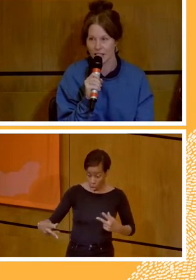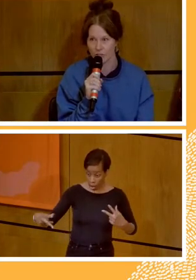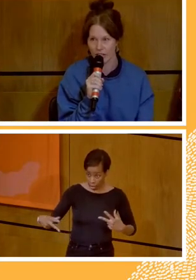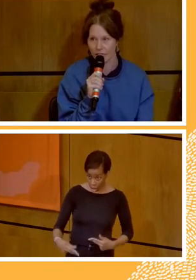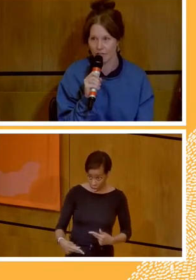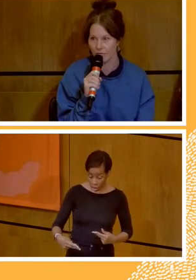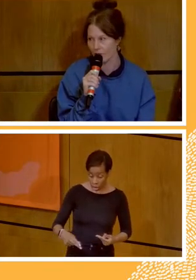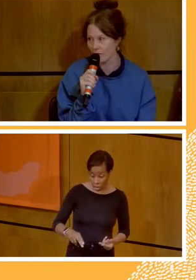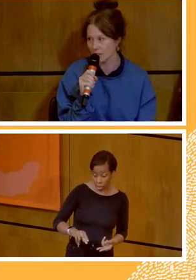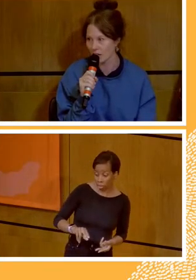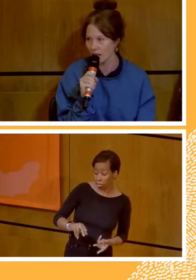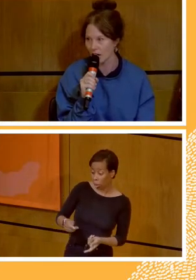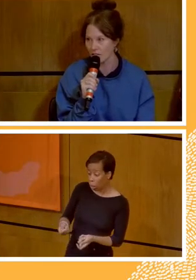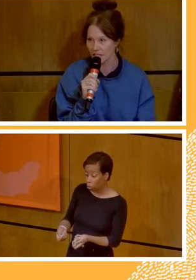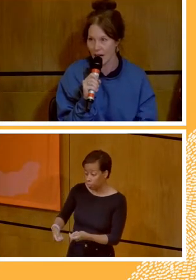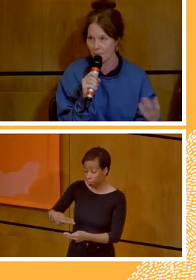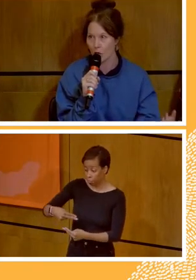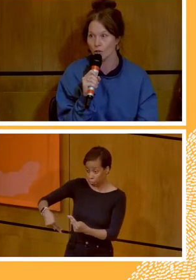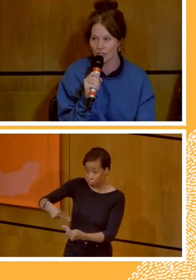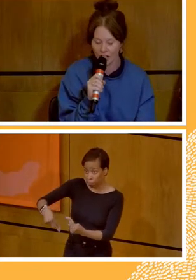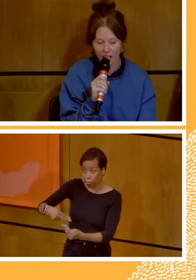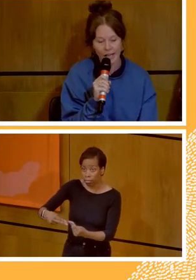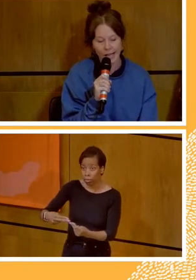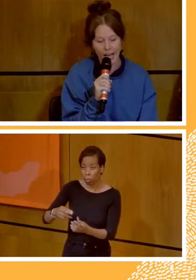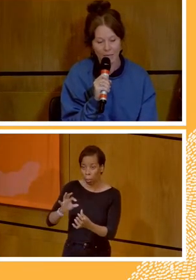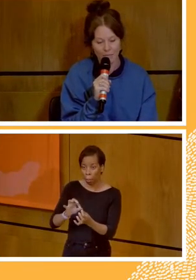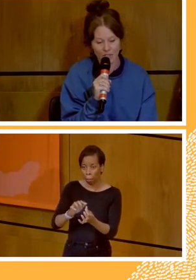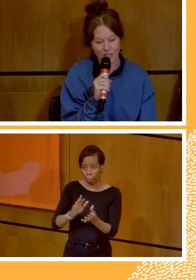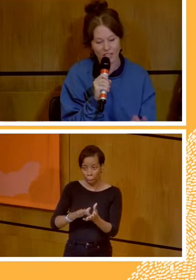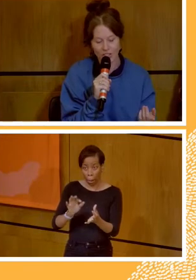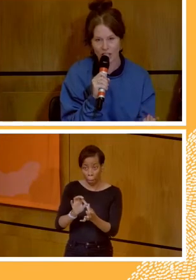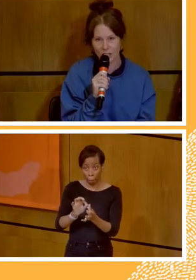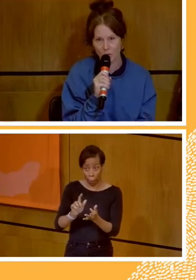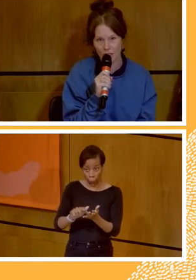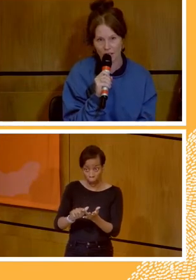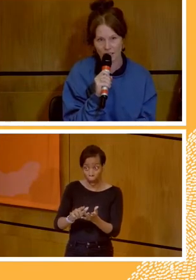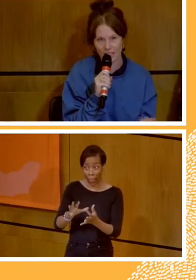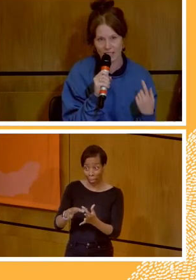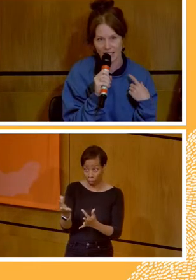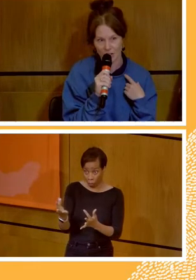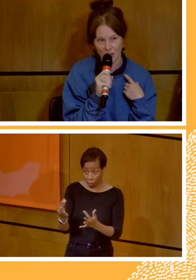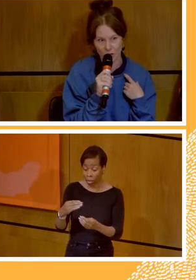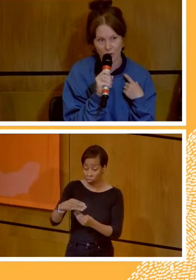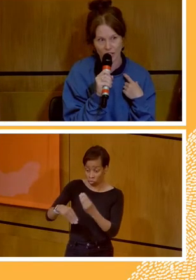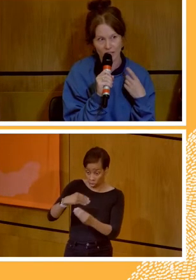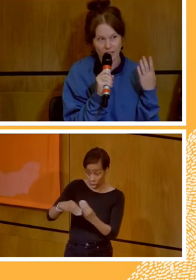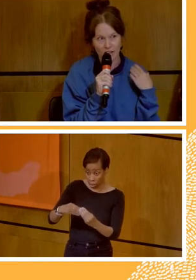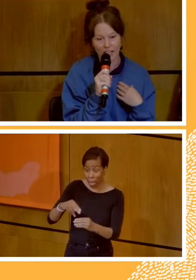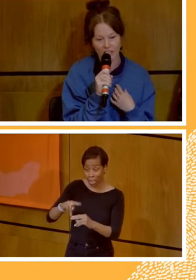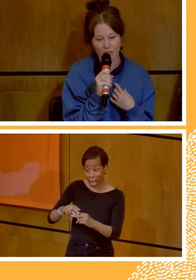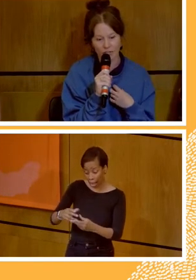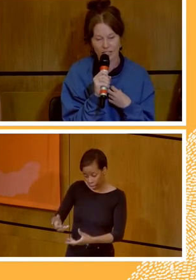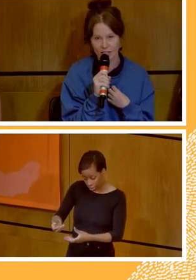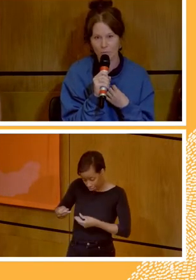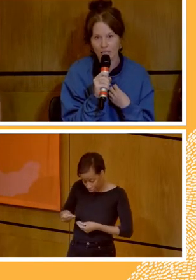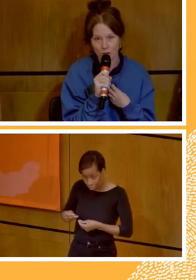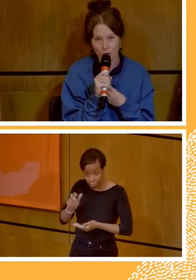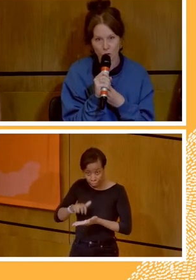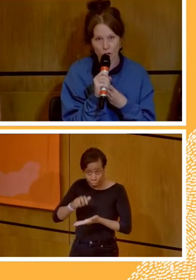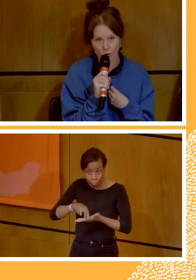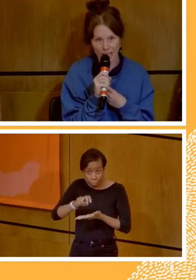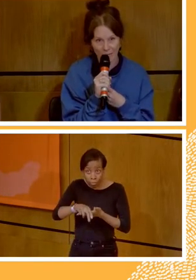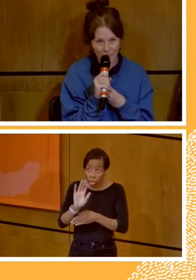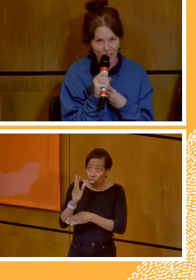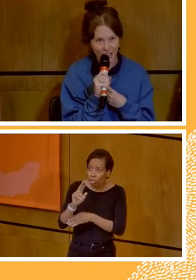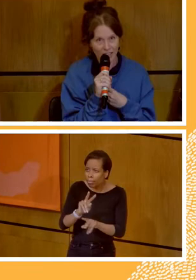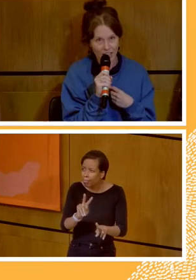connected to that tree for their entire lives and beyond. So this is Chatawa listening to the inside of his umbilical